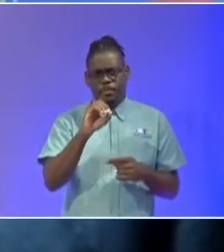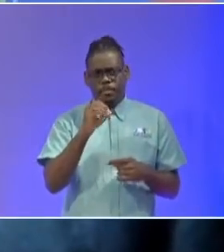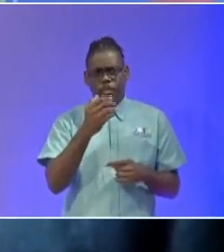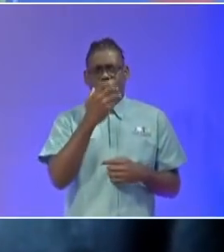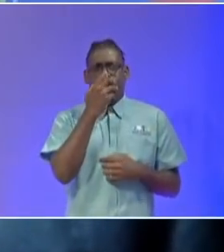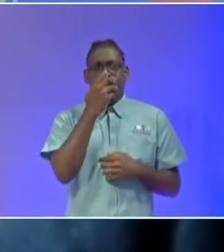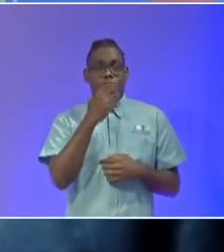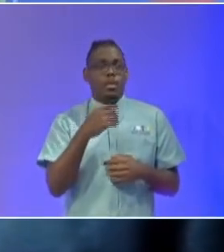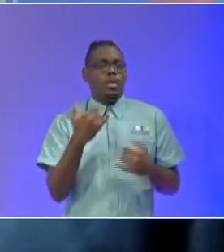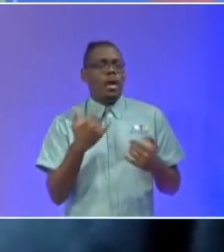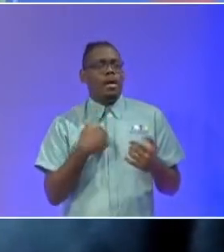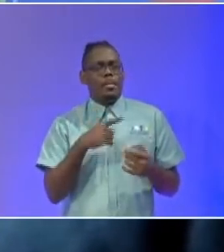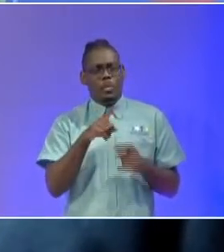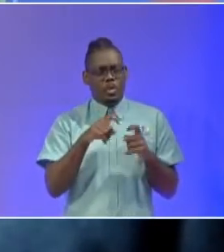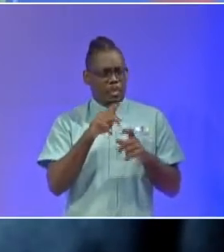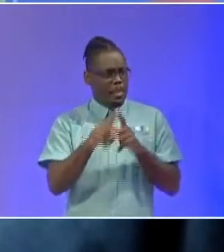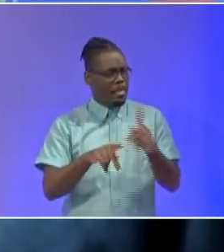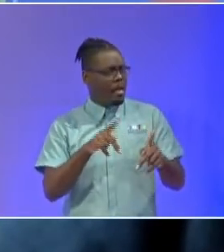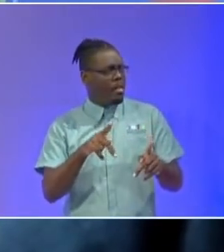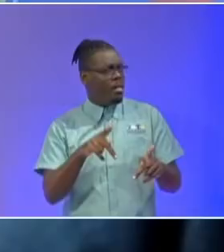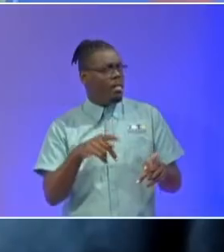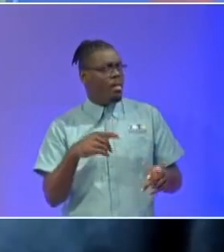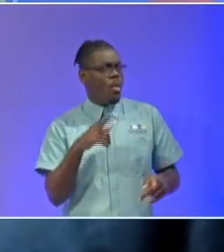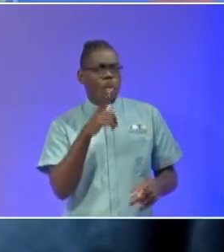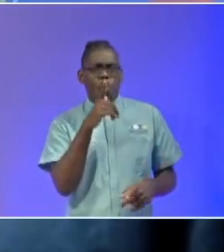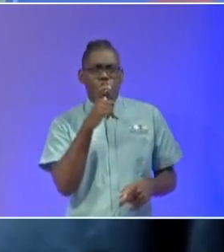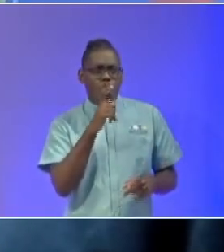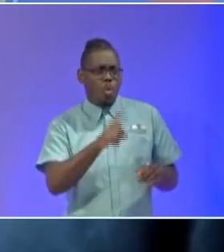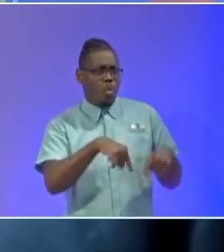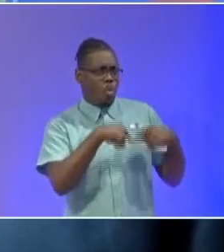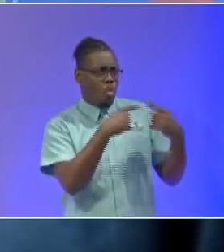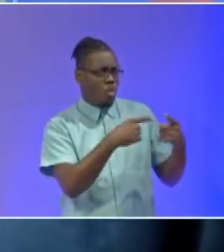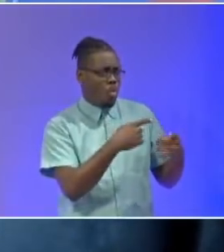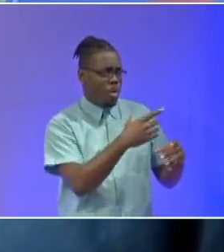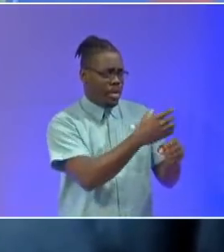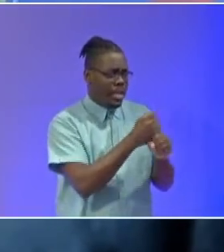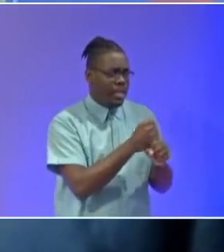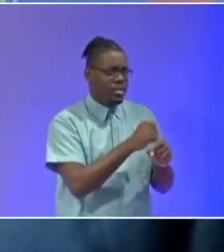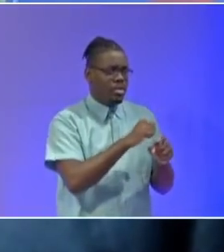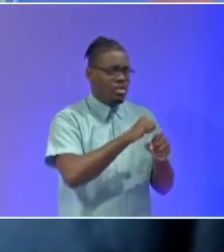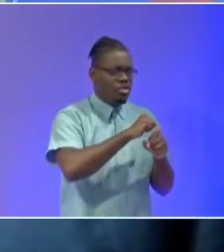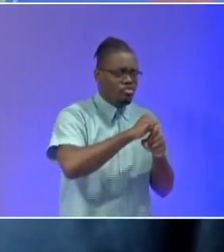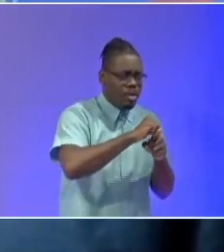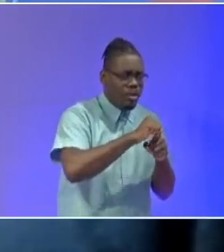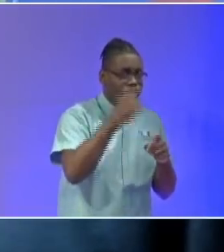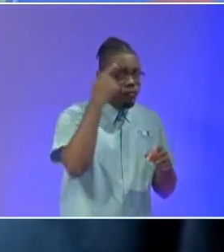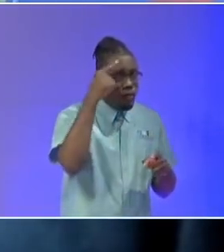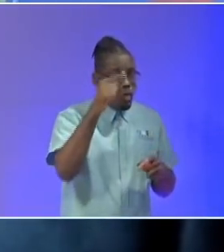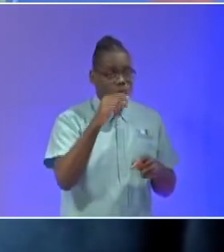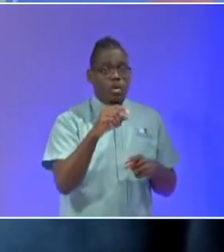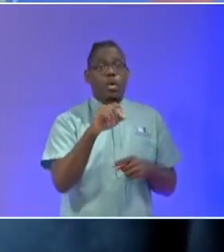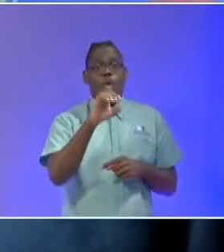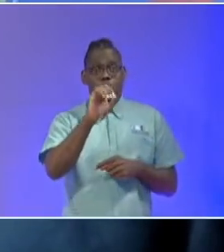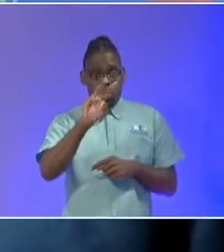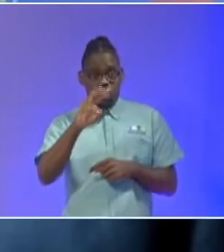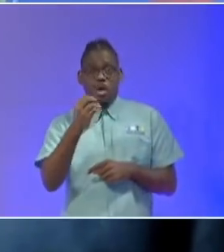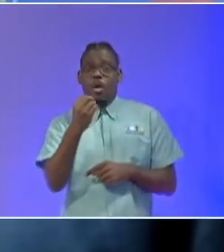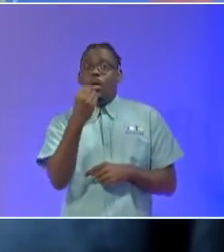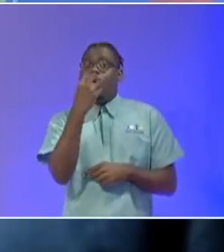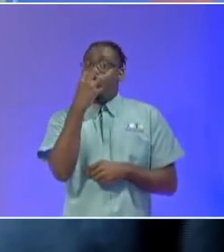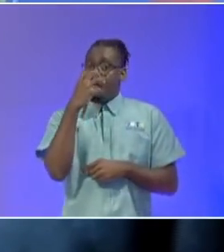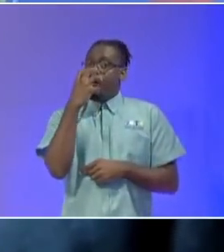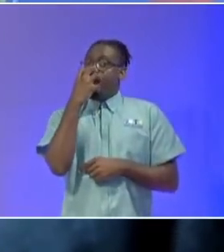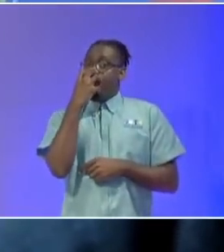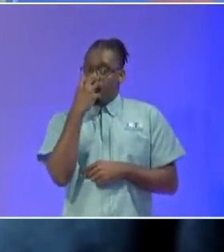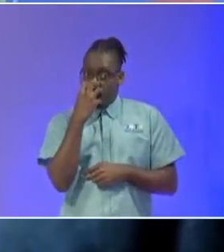issue specifically in terms of making sure the levels are correct and so on, if there are enough persons dealing with that, do